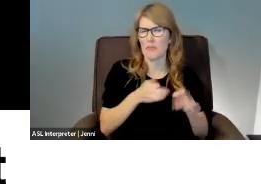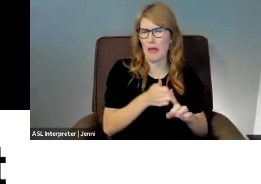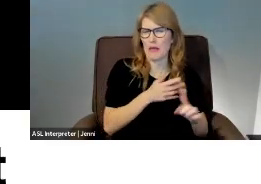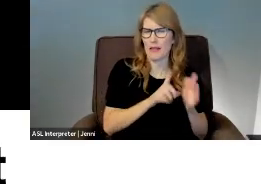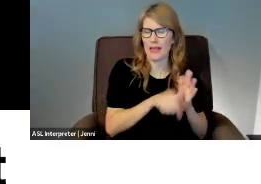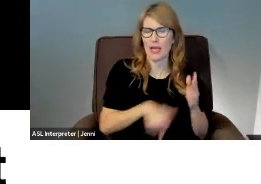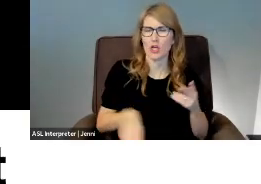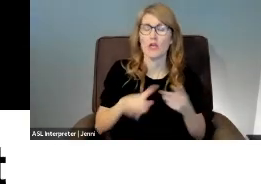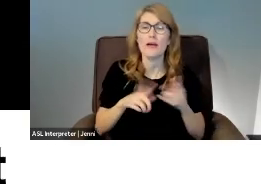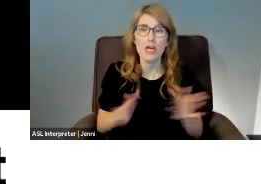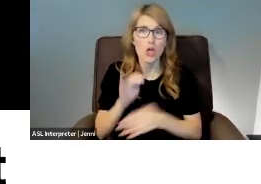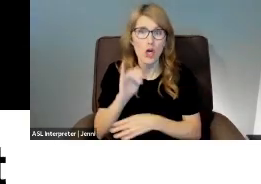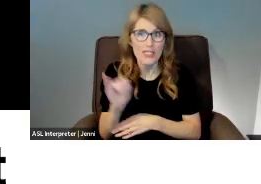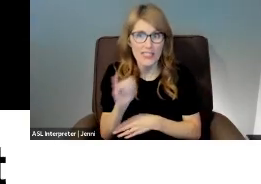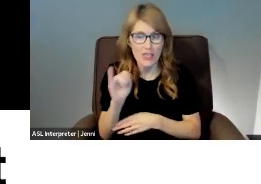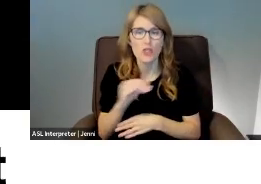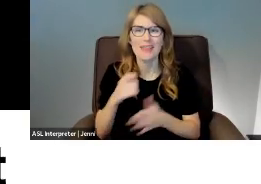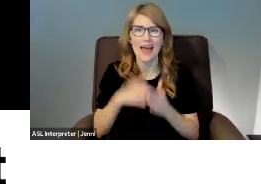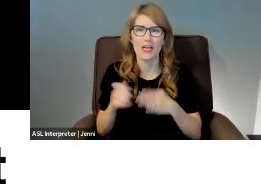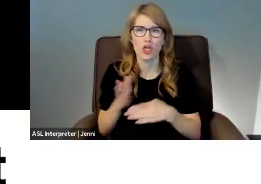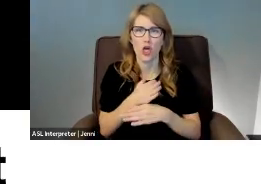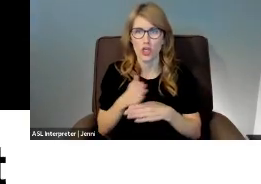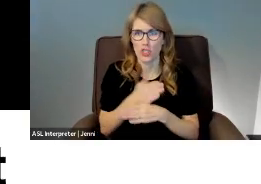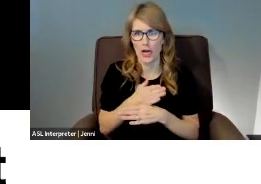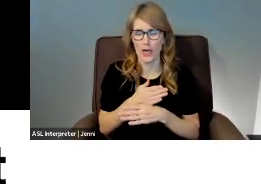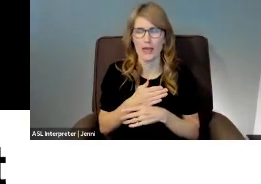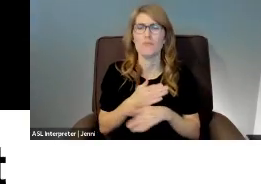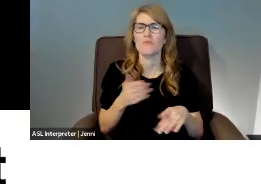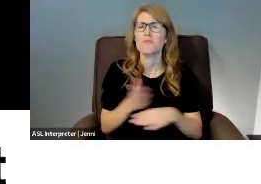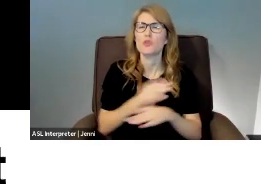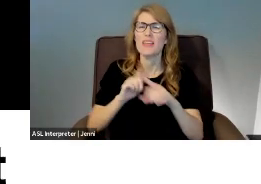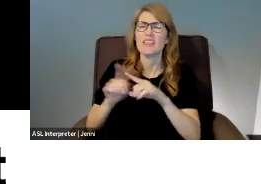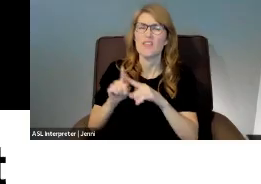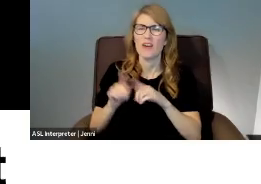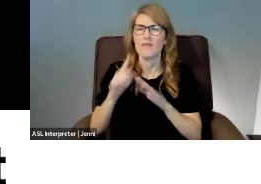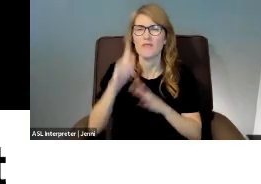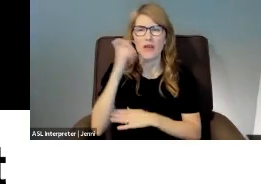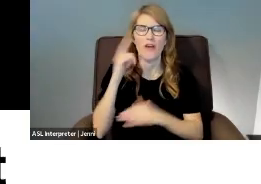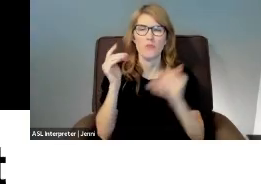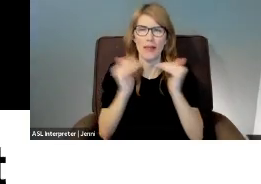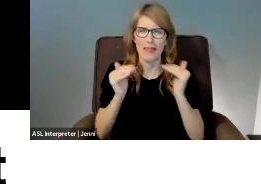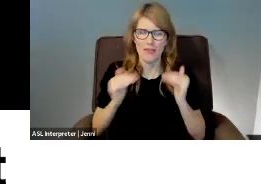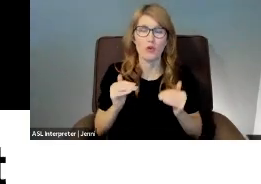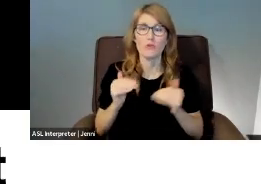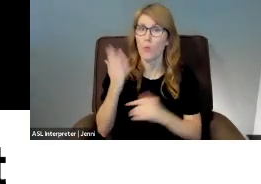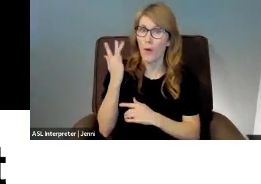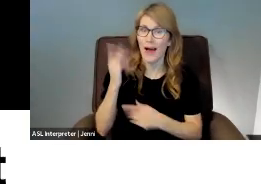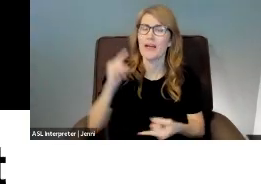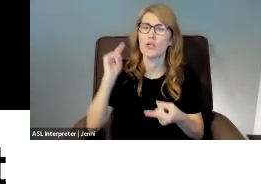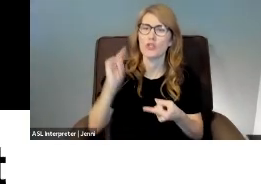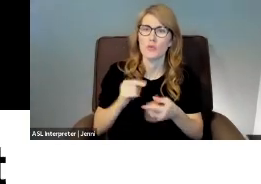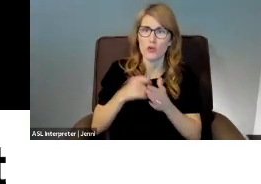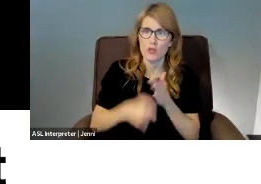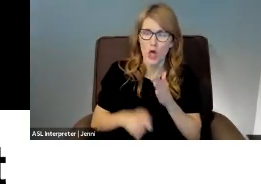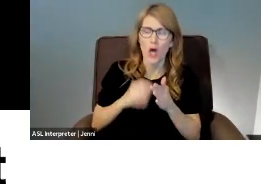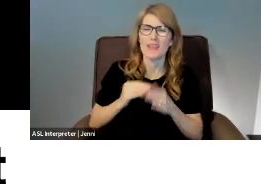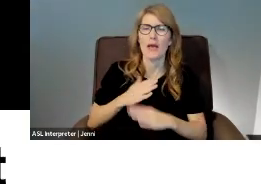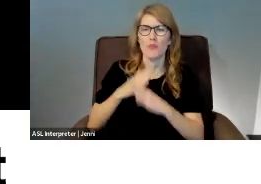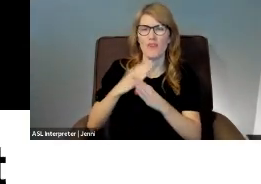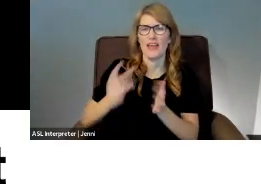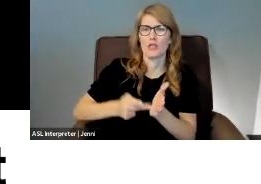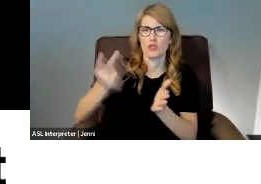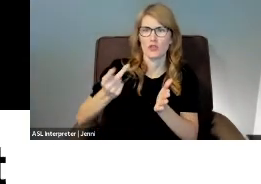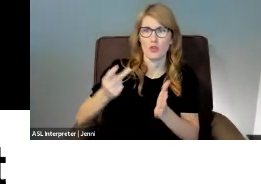and ensures cost sharing between different levels of government to reduce future losses and prevent duplication of benefits. You will hear that